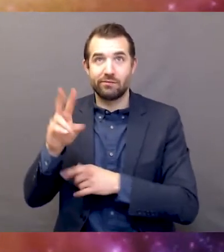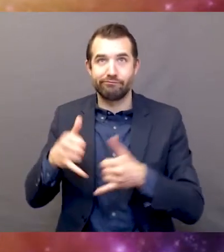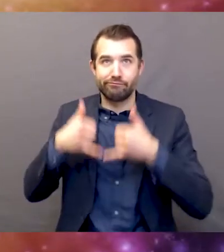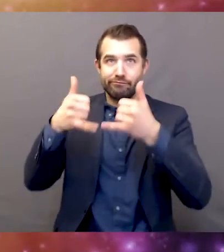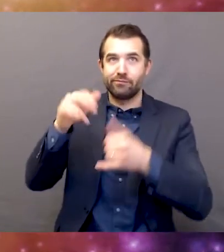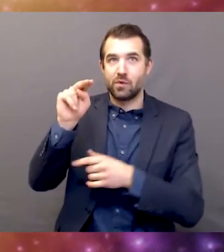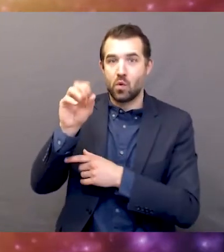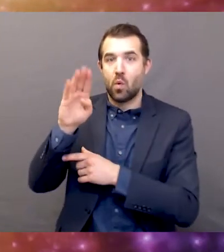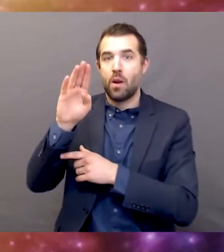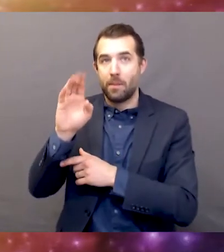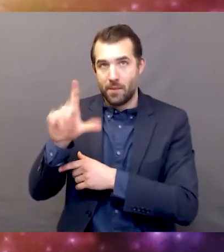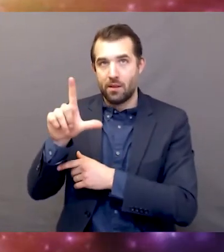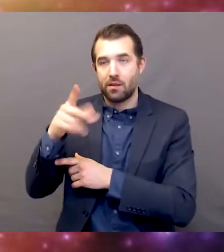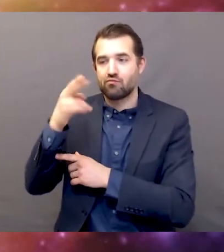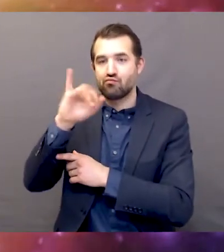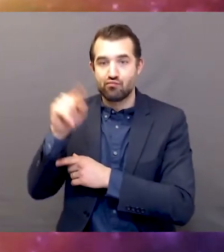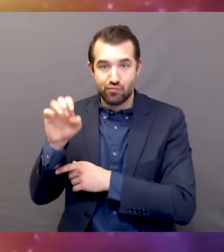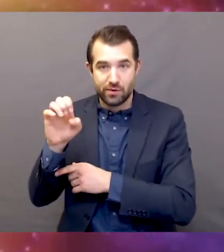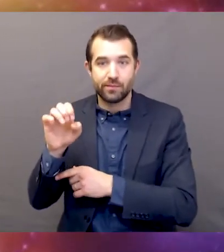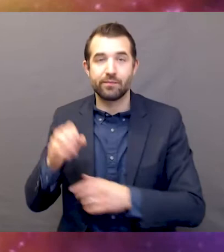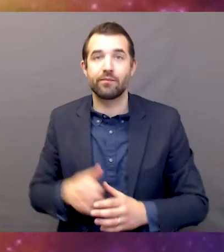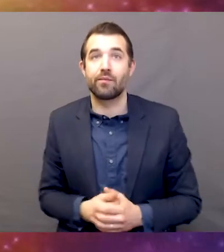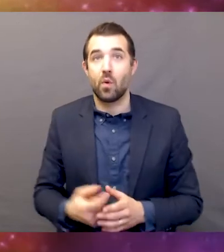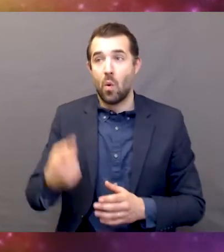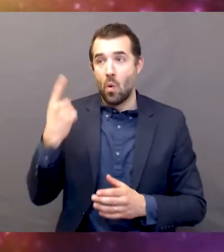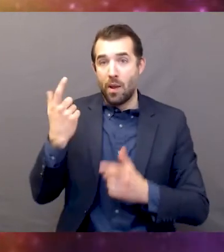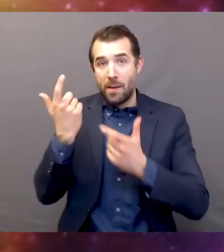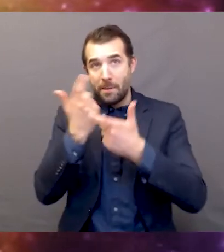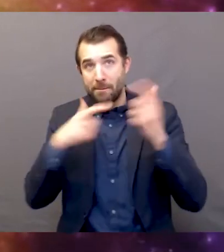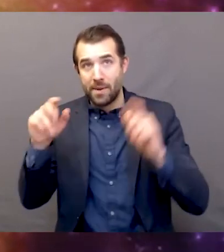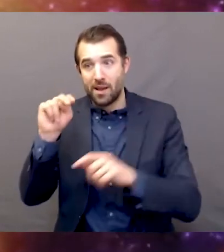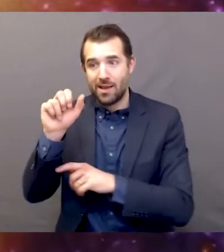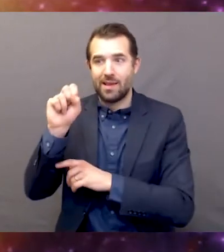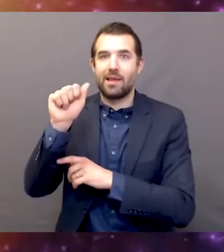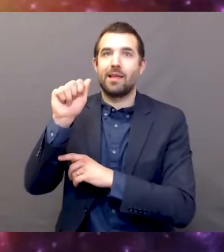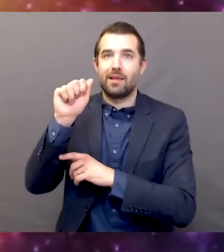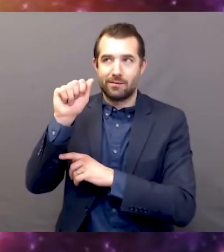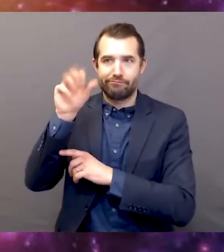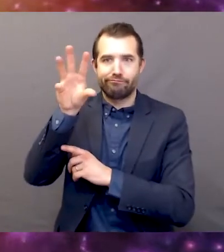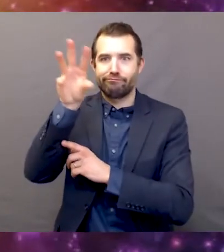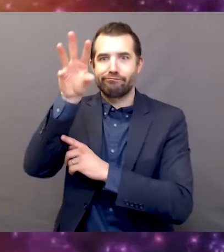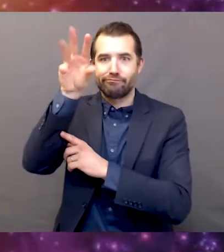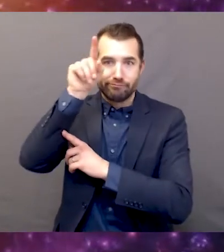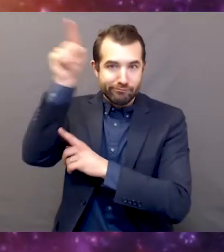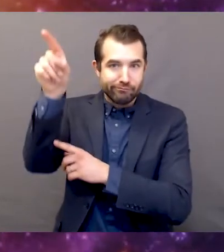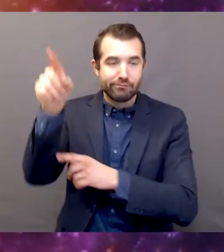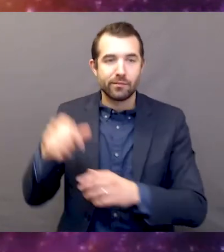Chandra was operated from Smithsonian, and it's the only major NASA observatory operated away from a NASA